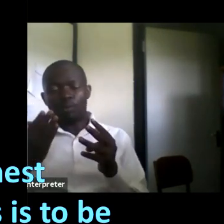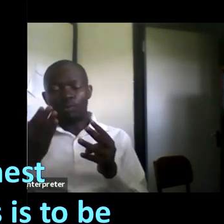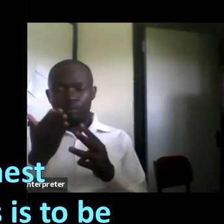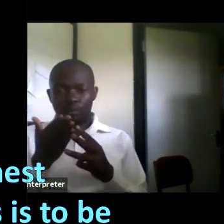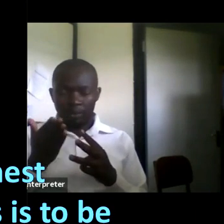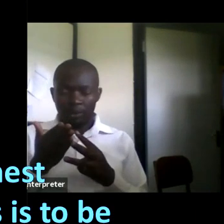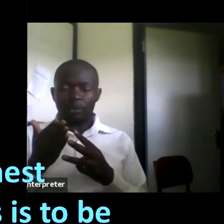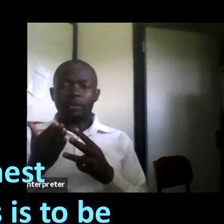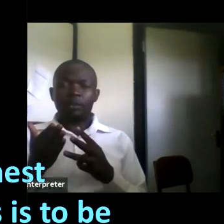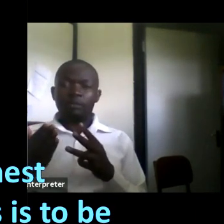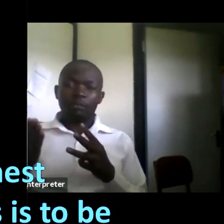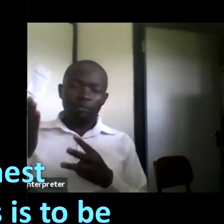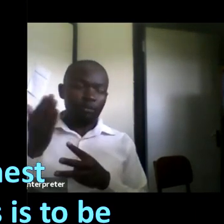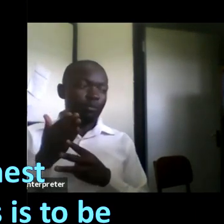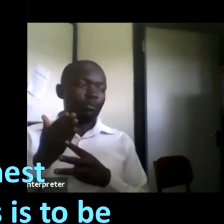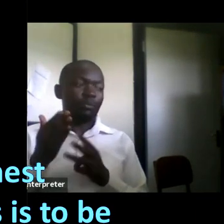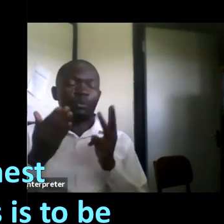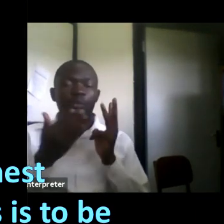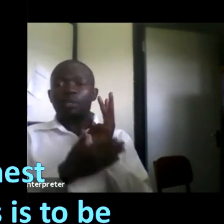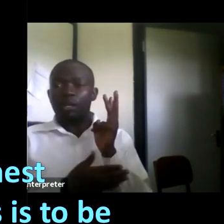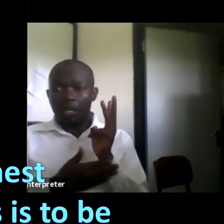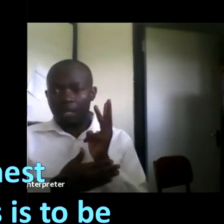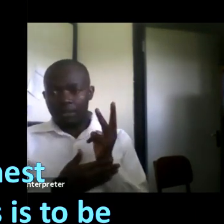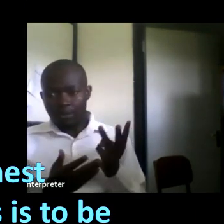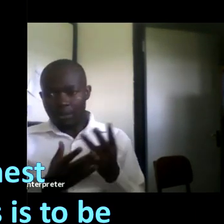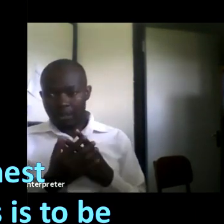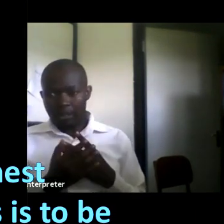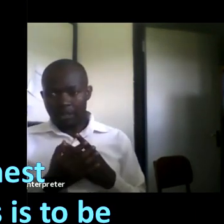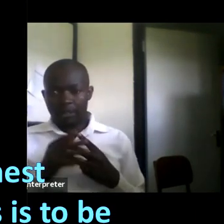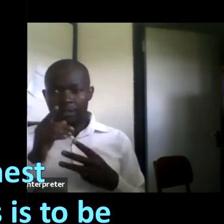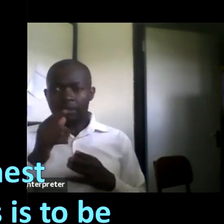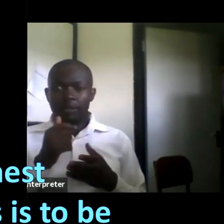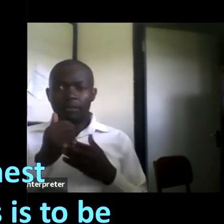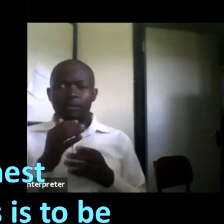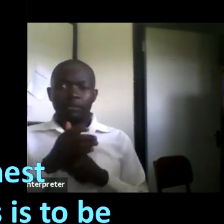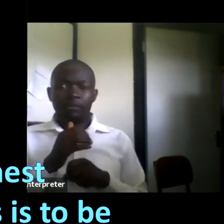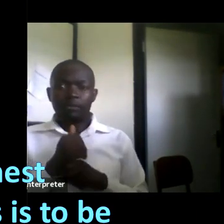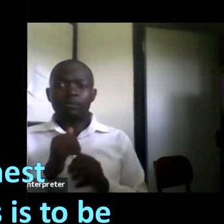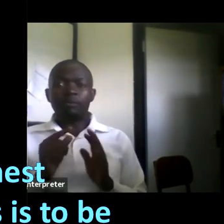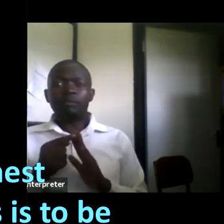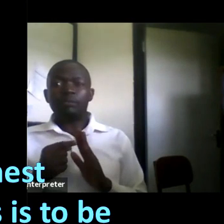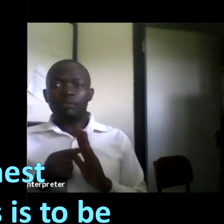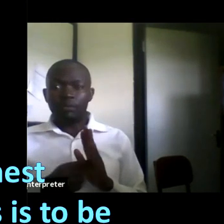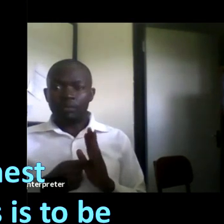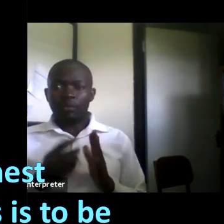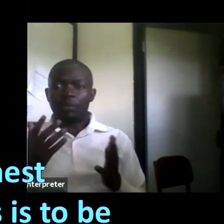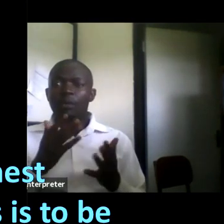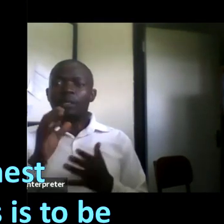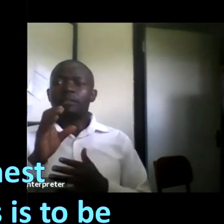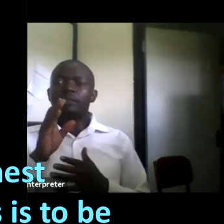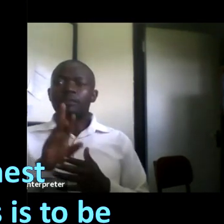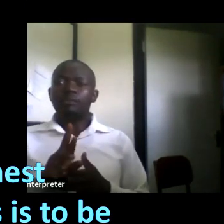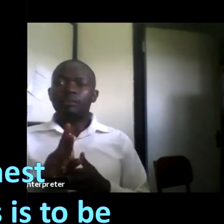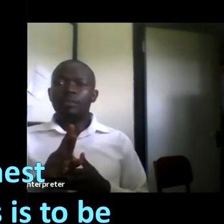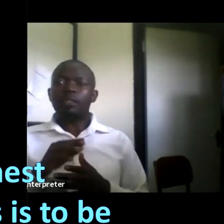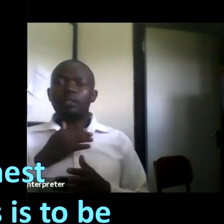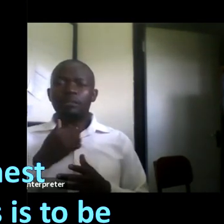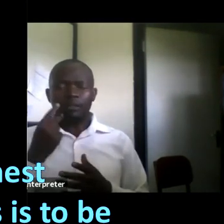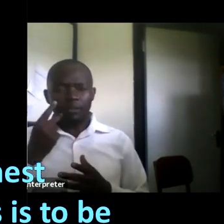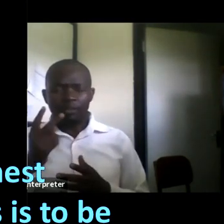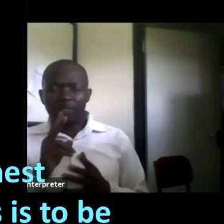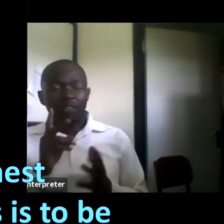made the point, Venkatesh has made the point that somehow CBR seems to have totally disappeared from many of the documents